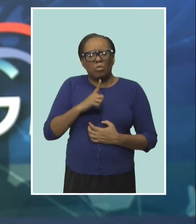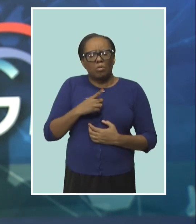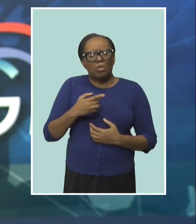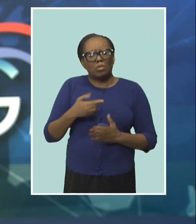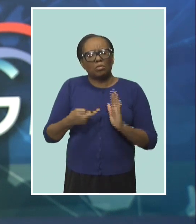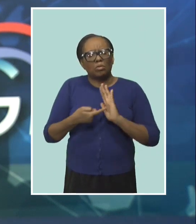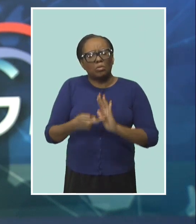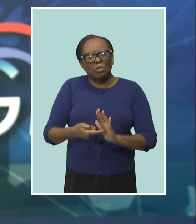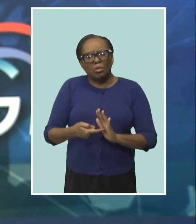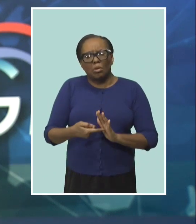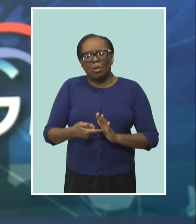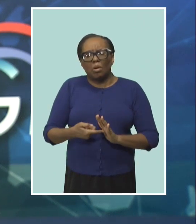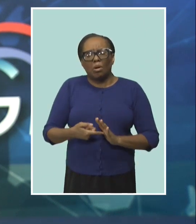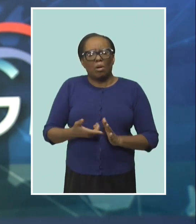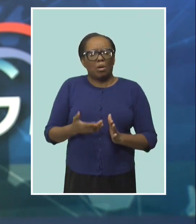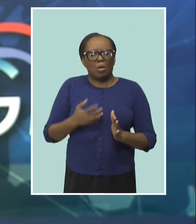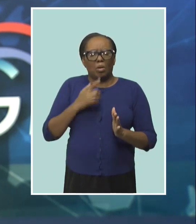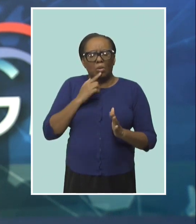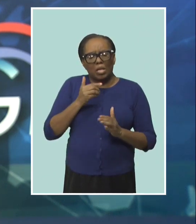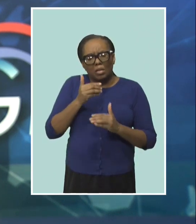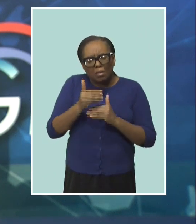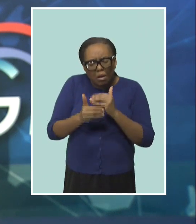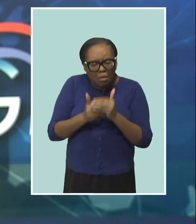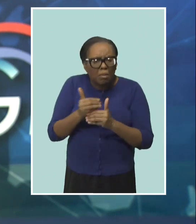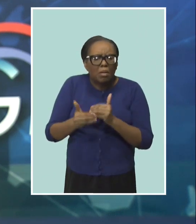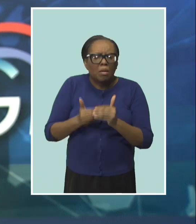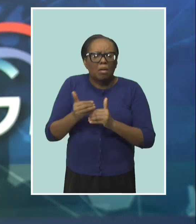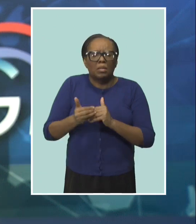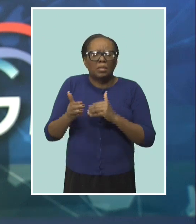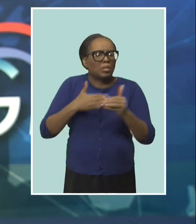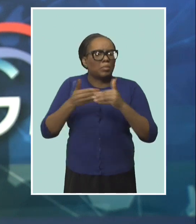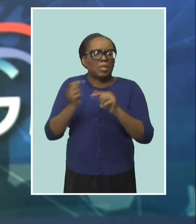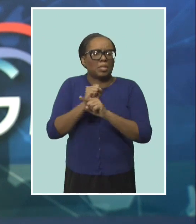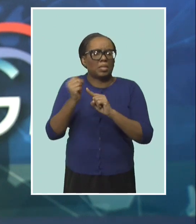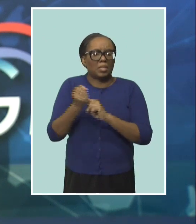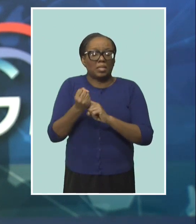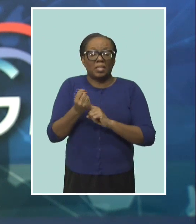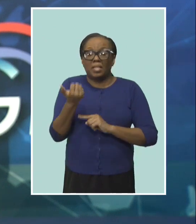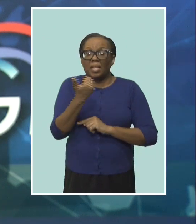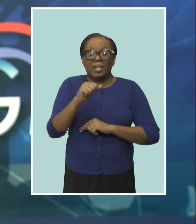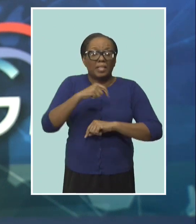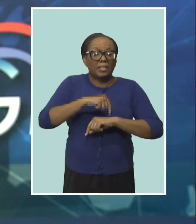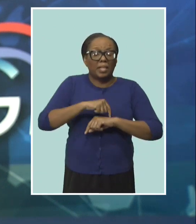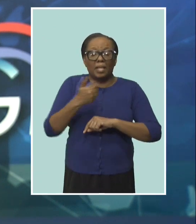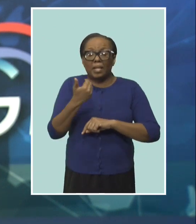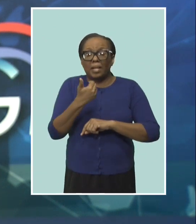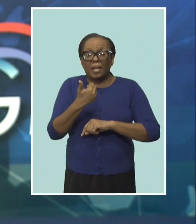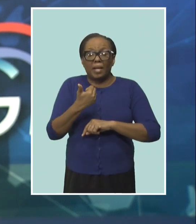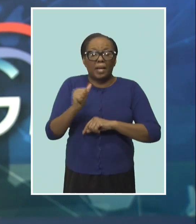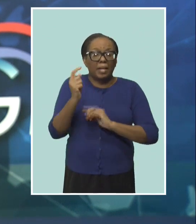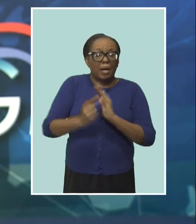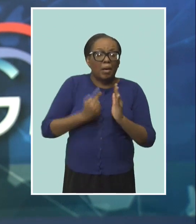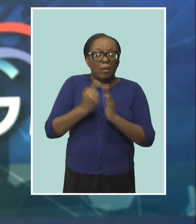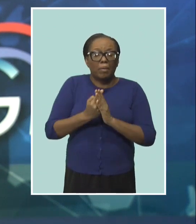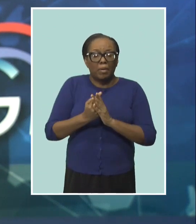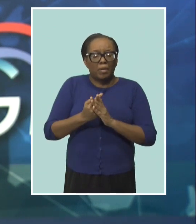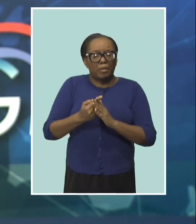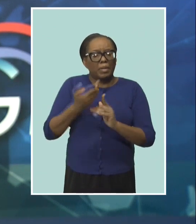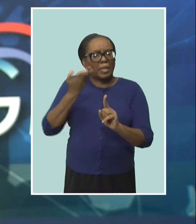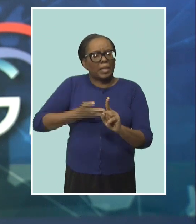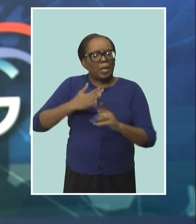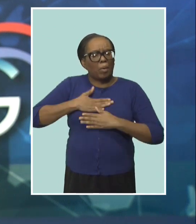compassion, no matter the circumstances. According to her, at any hour of the night, he was willing to take calls to provide